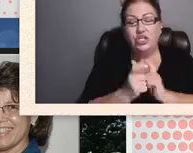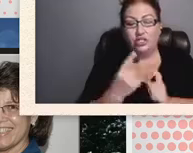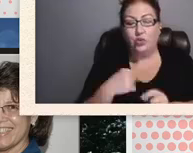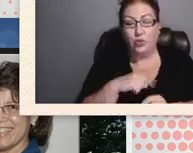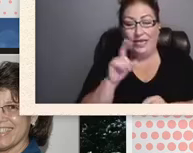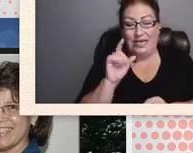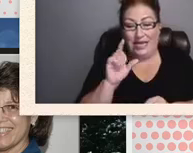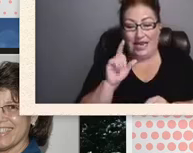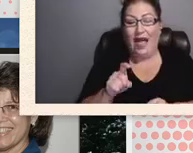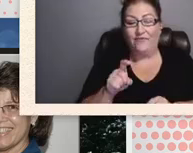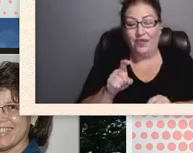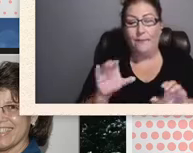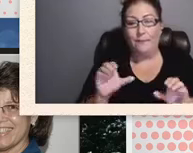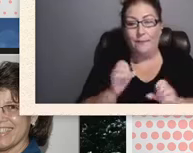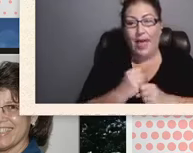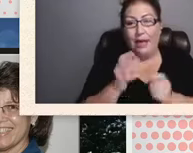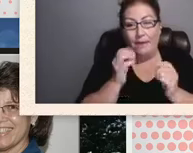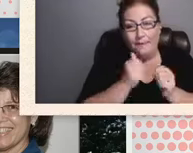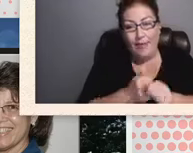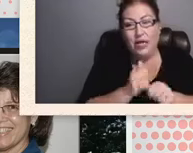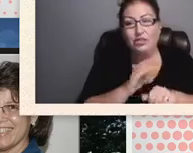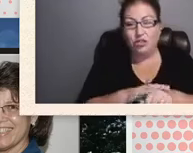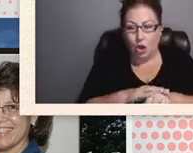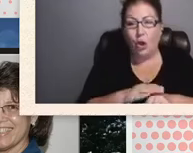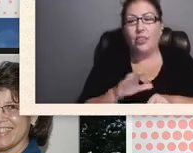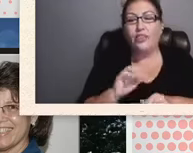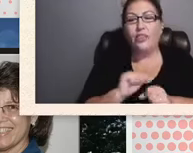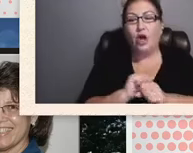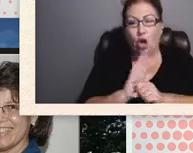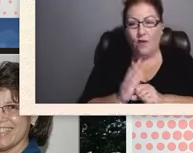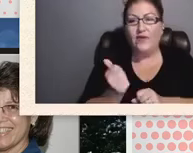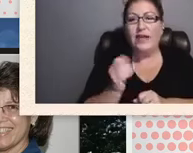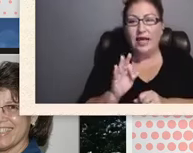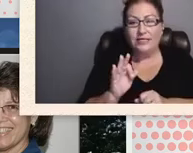year based upon the COVID-19